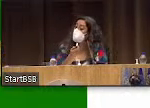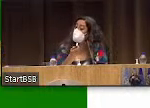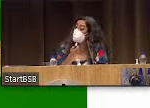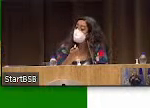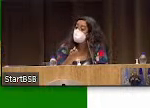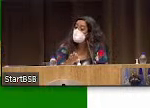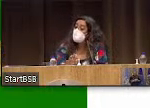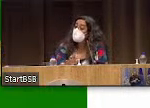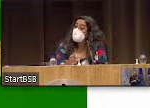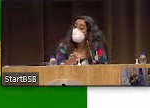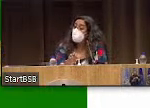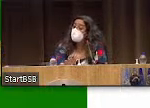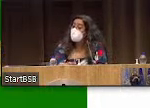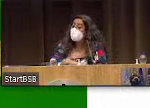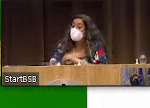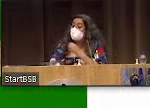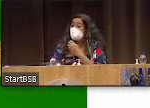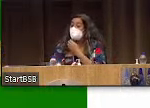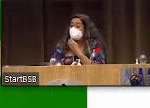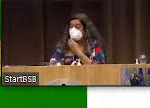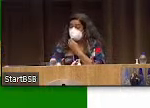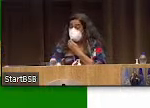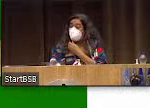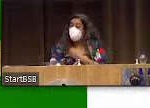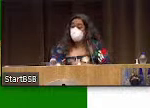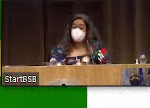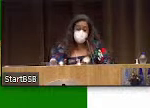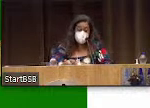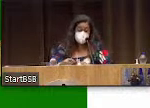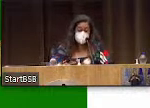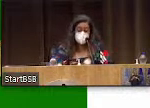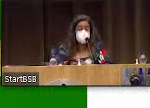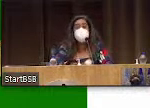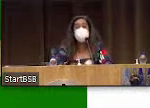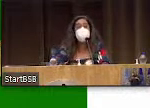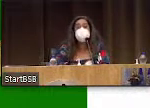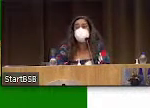take to the follow-up consultations.